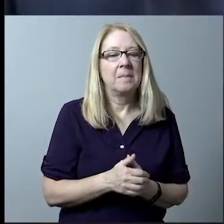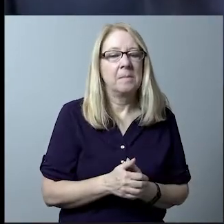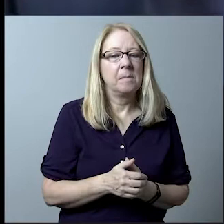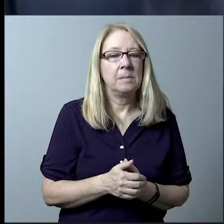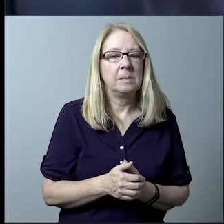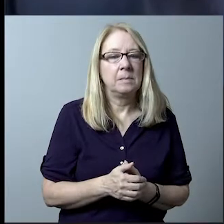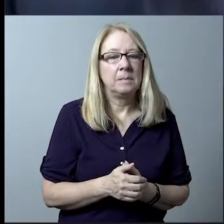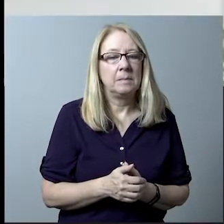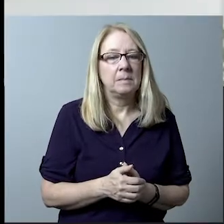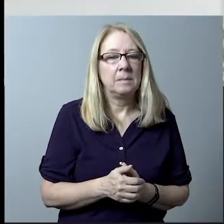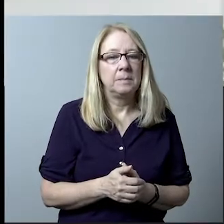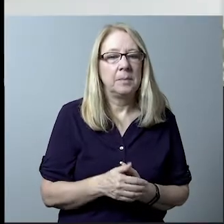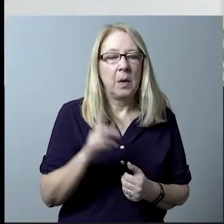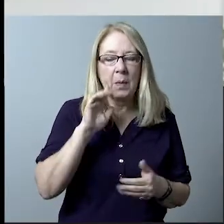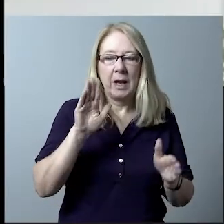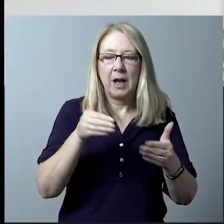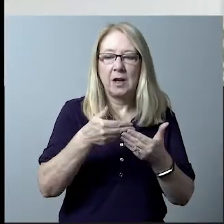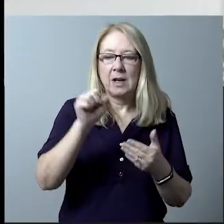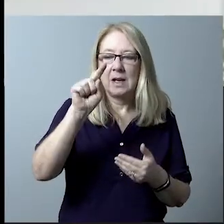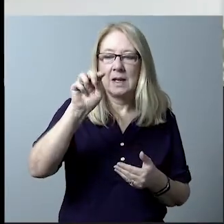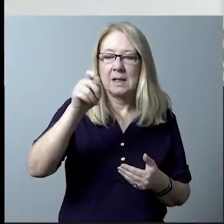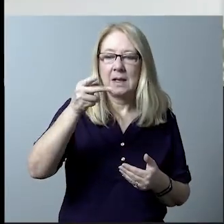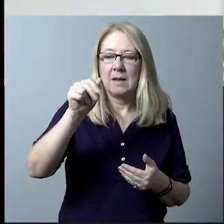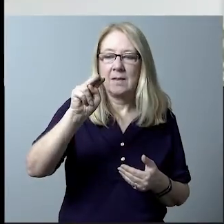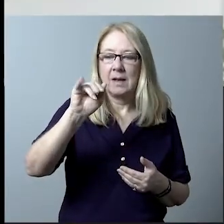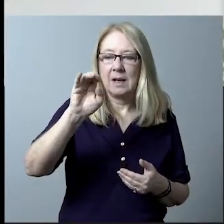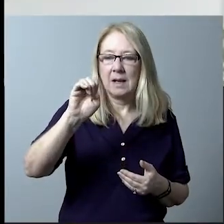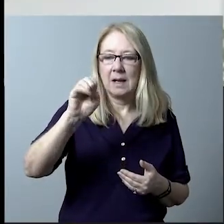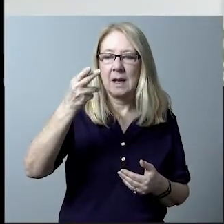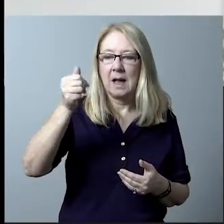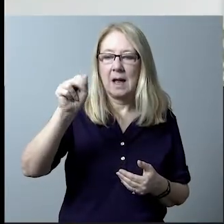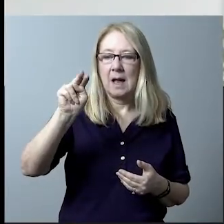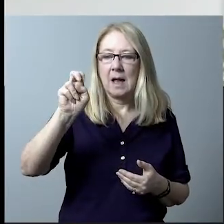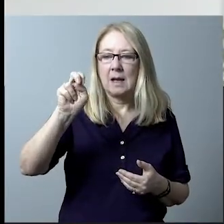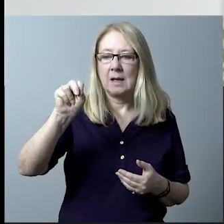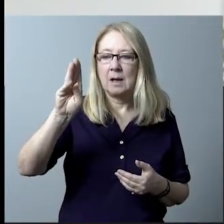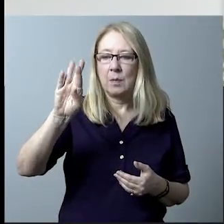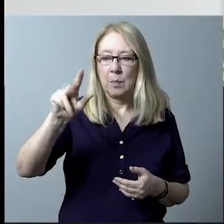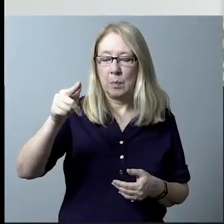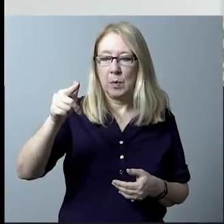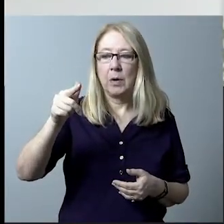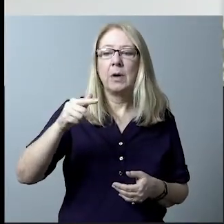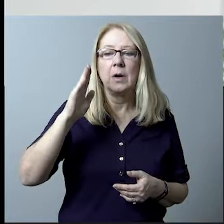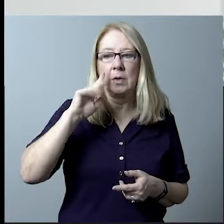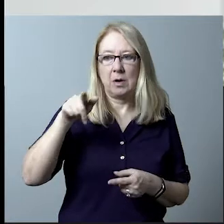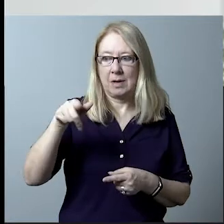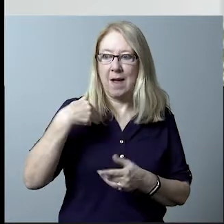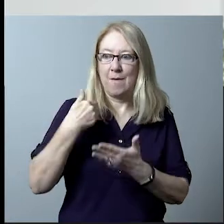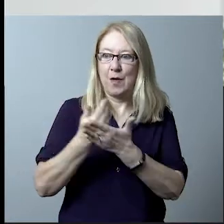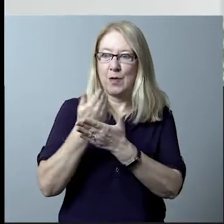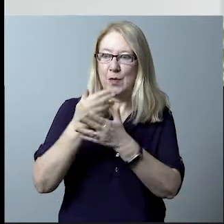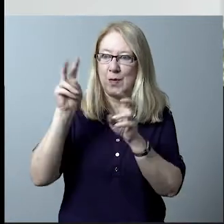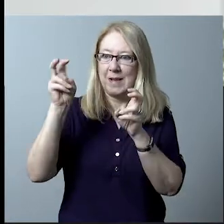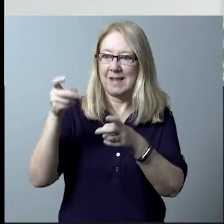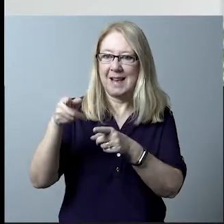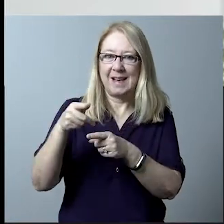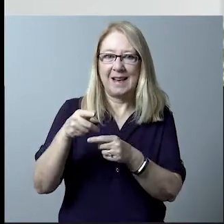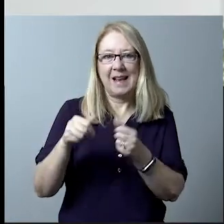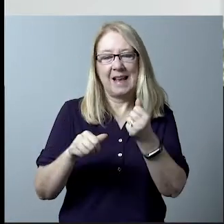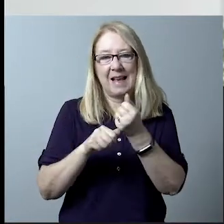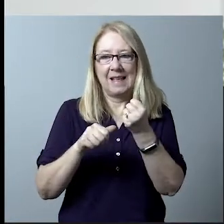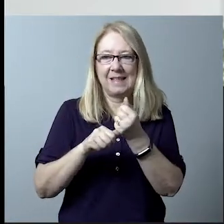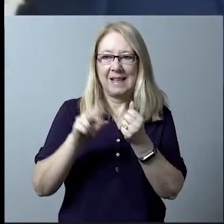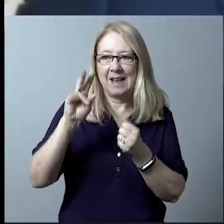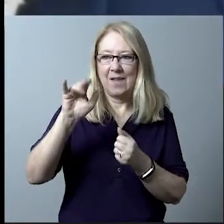We'll now move on with our program here. So next, allow me to introduce Stephanie Hannenberg. For those of you who are paying attention during the introductions, you notice she has